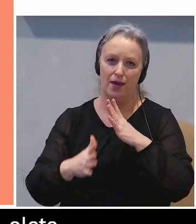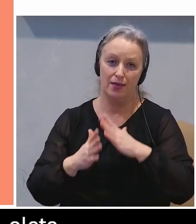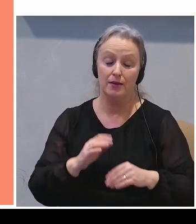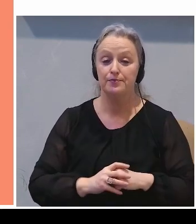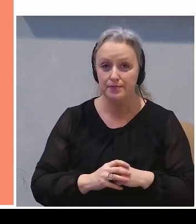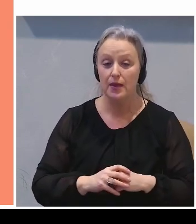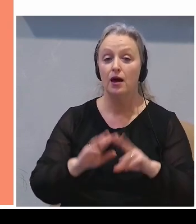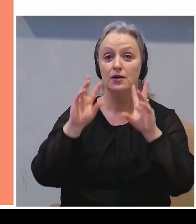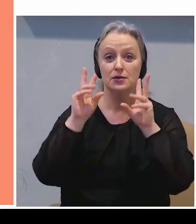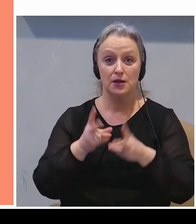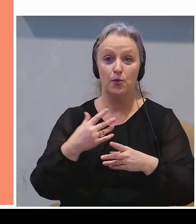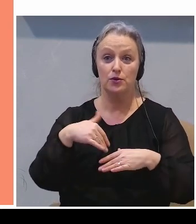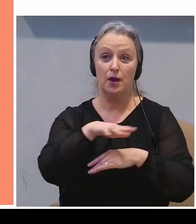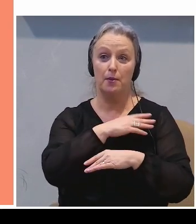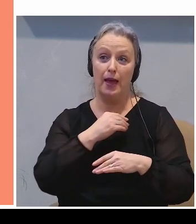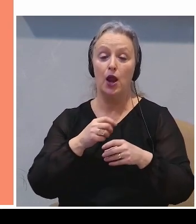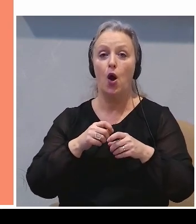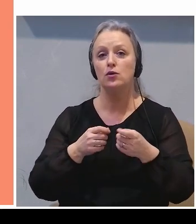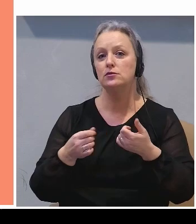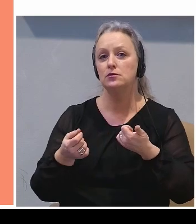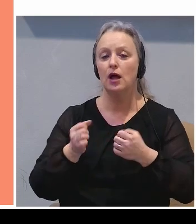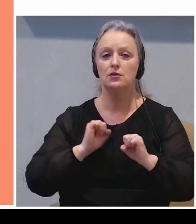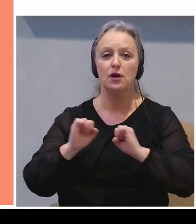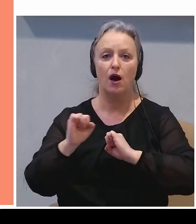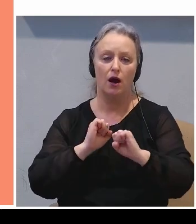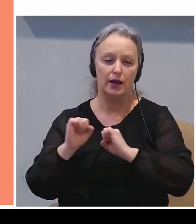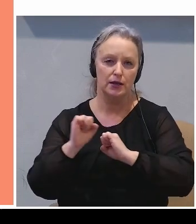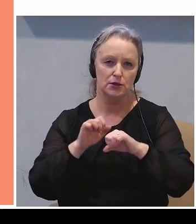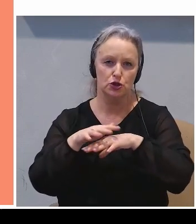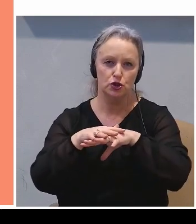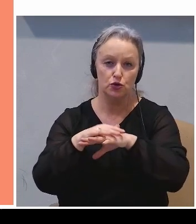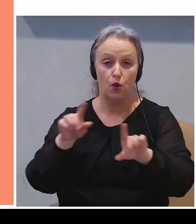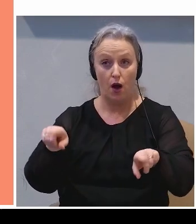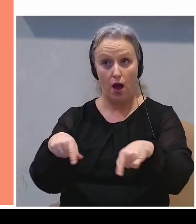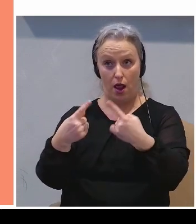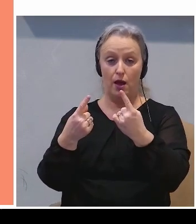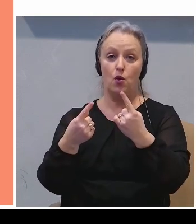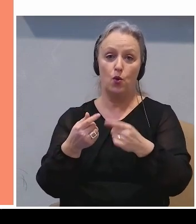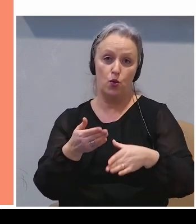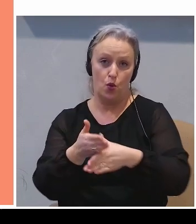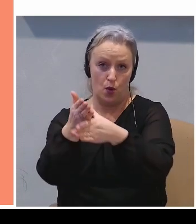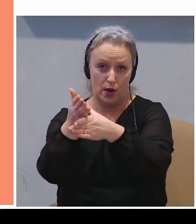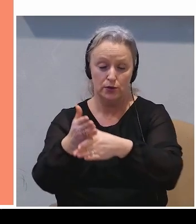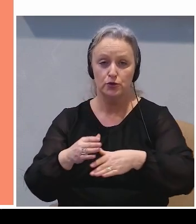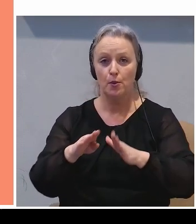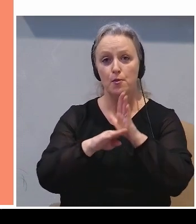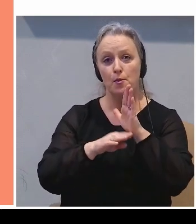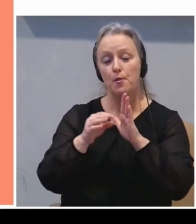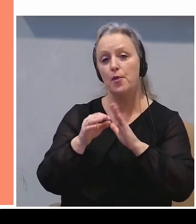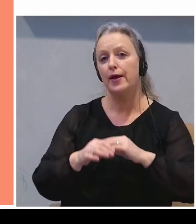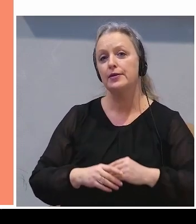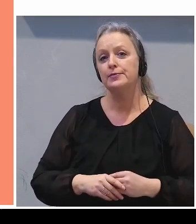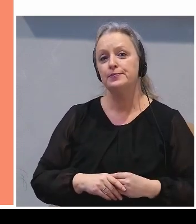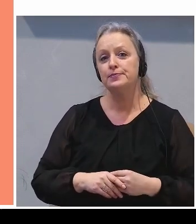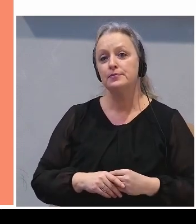These projects are not purely clinical trials, so we support purely a clinical trial, but also these projects that are funded